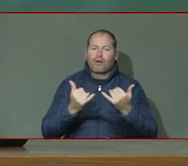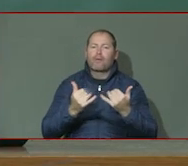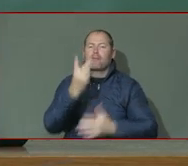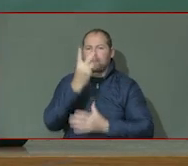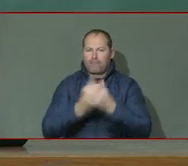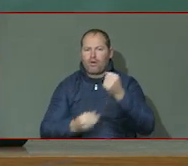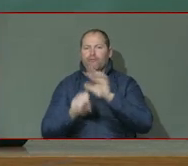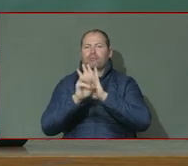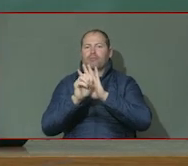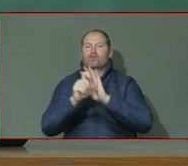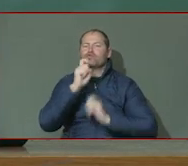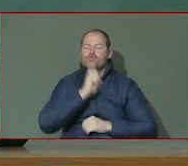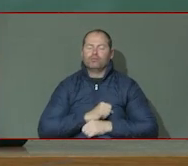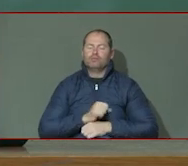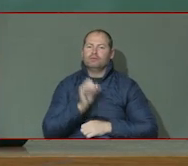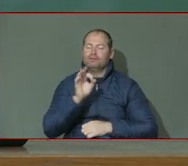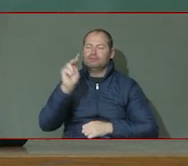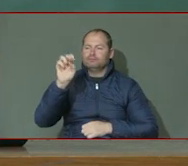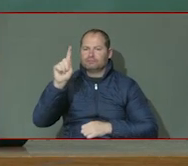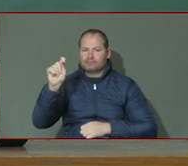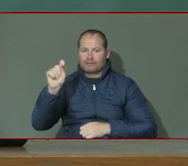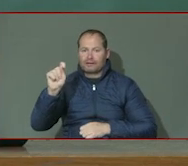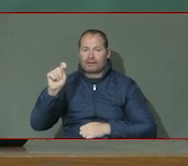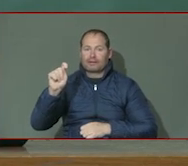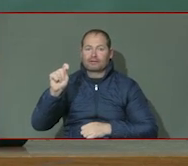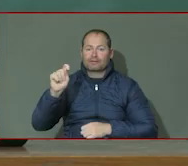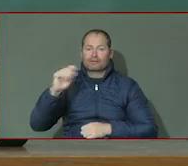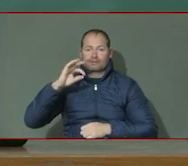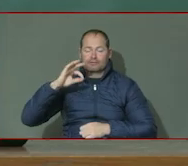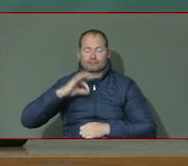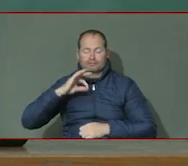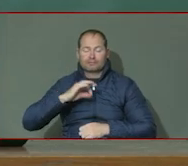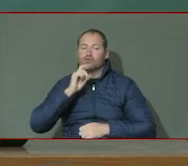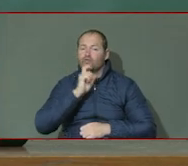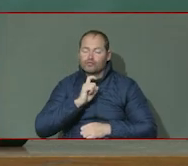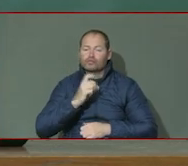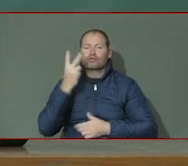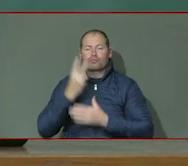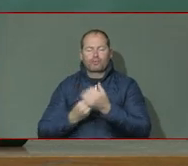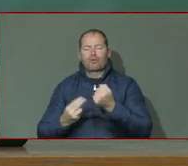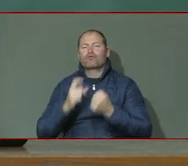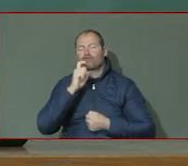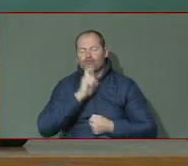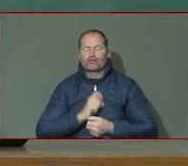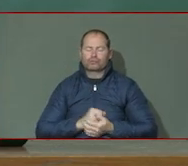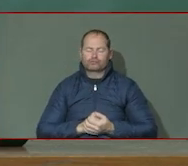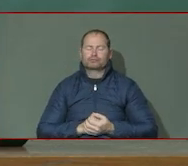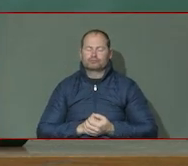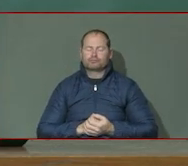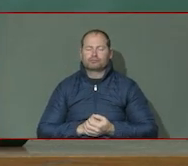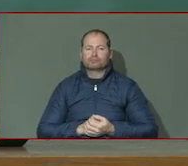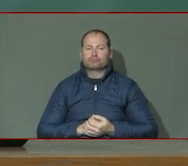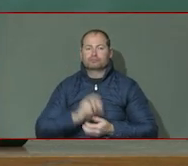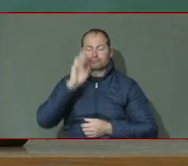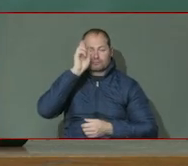use net asset value, you must use it for both. All right. So remember when we started with in grade